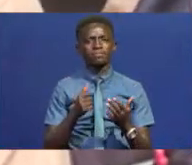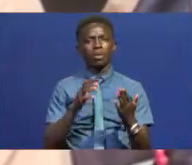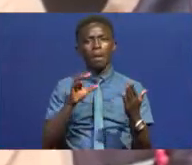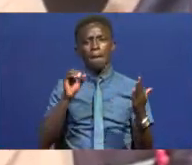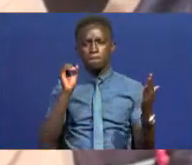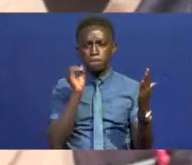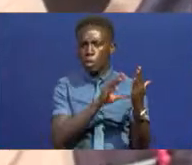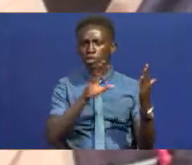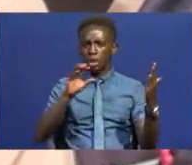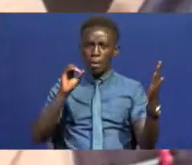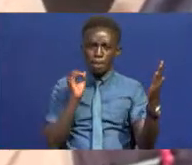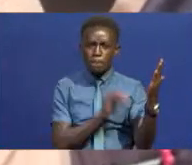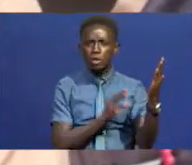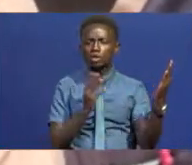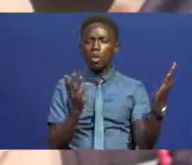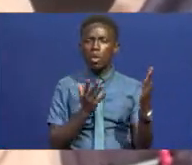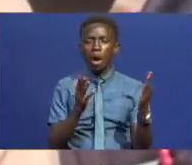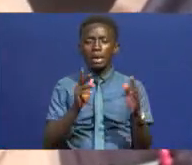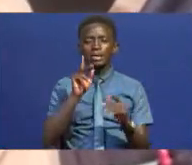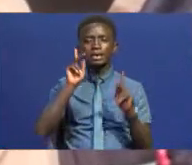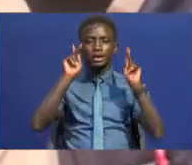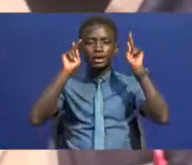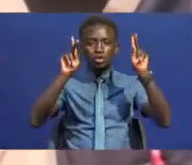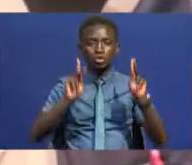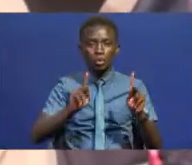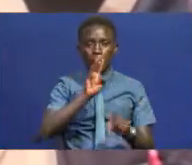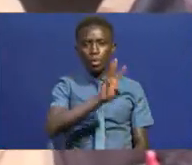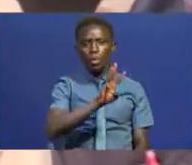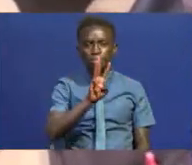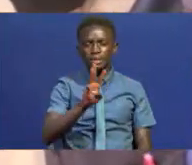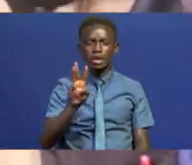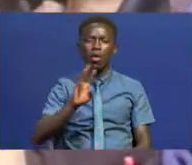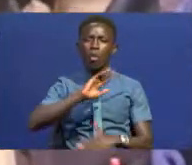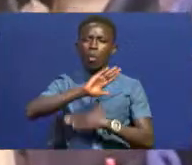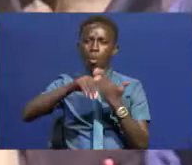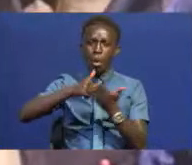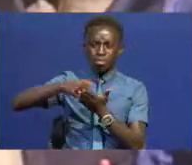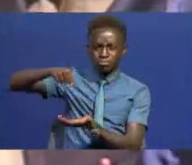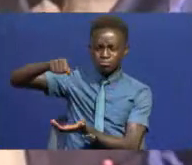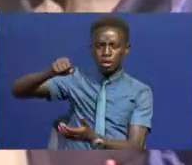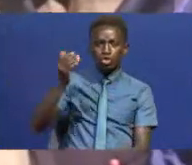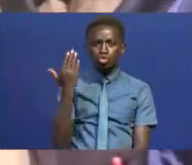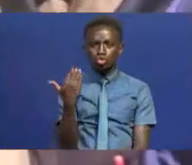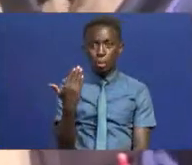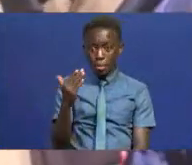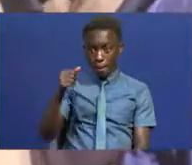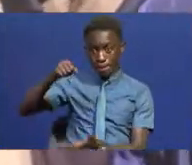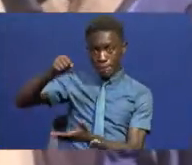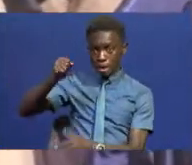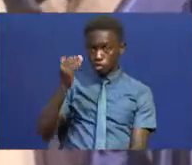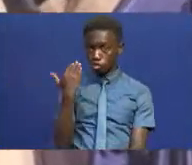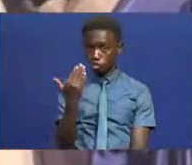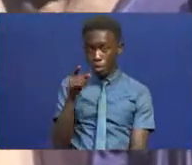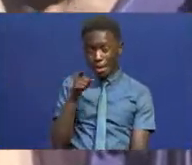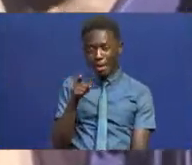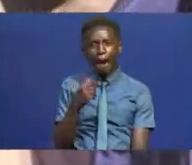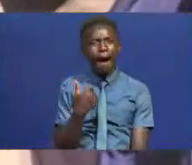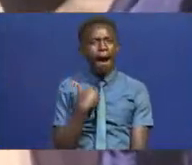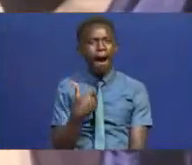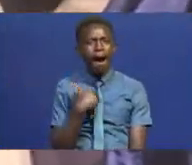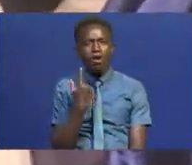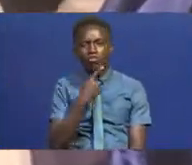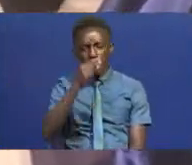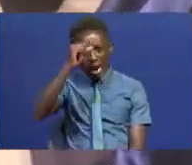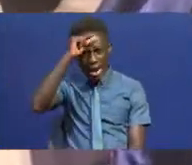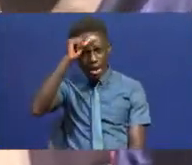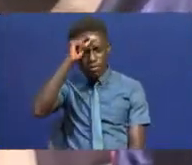Kisumu County website all budget documents, and in those budget documents, as civil society members, we would want